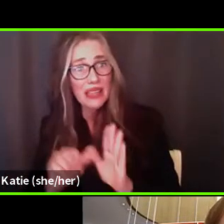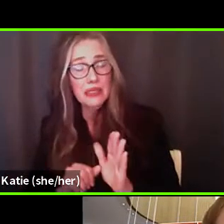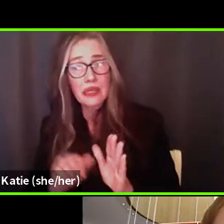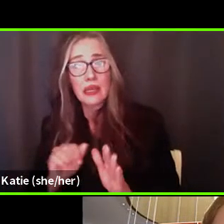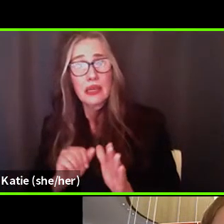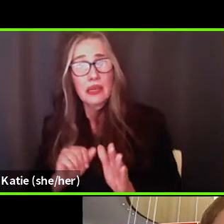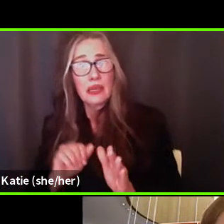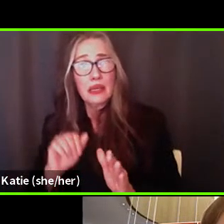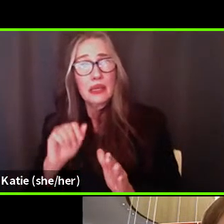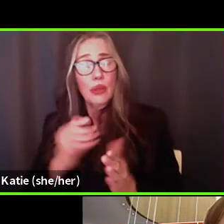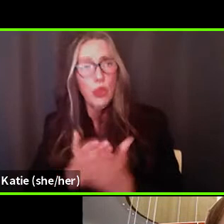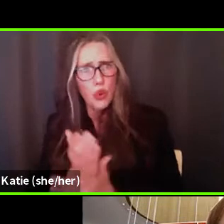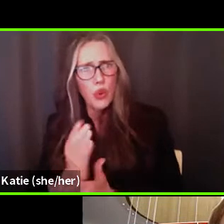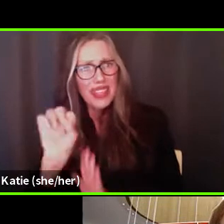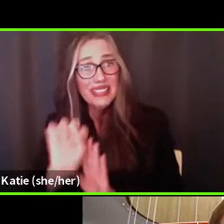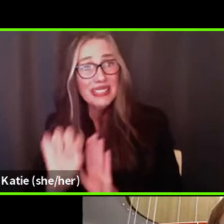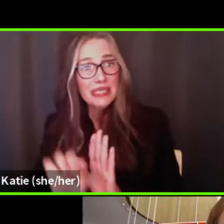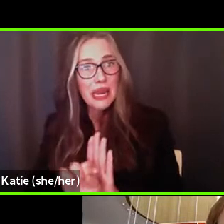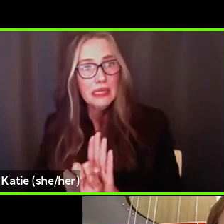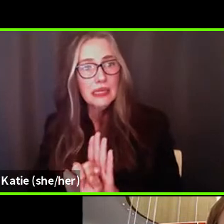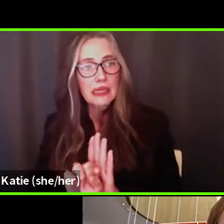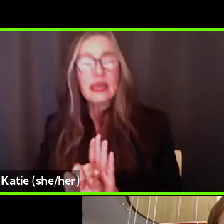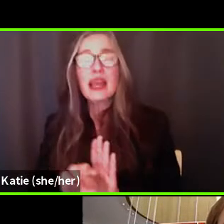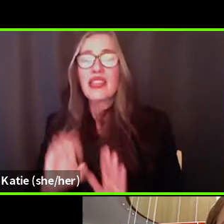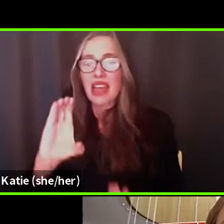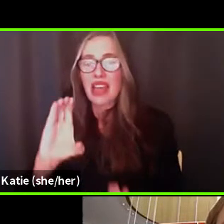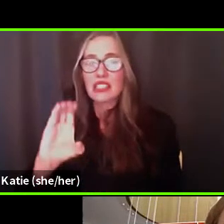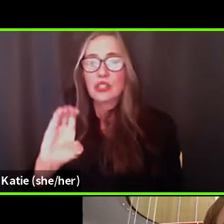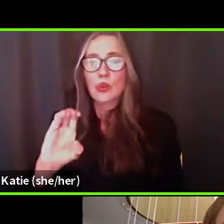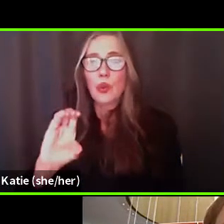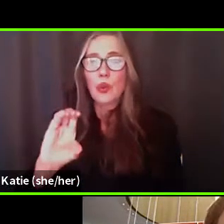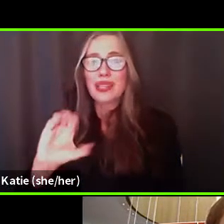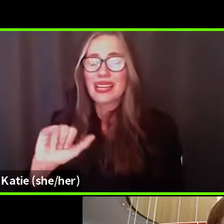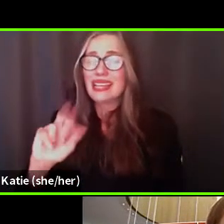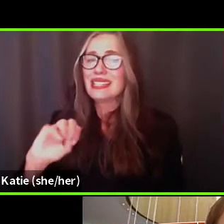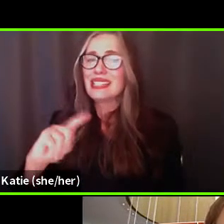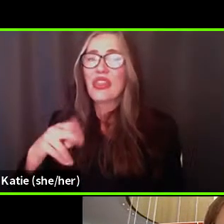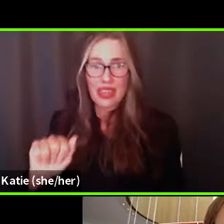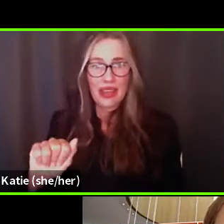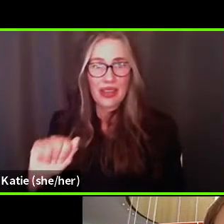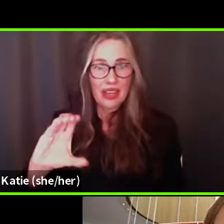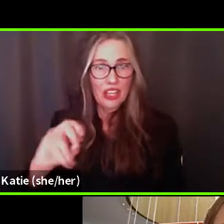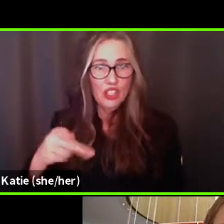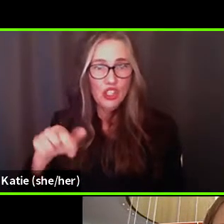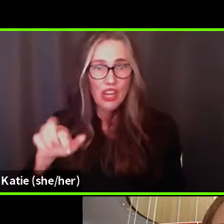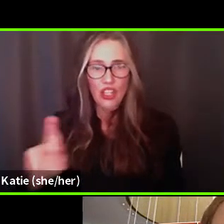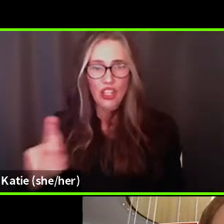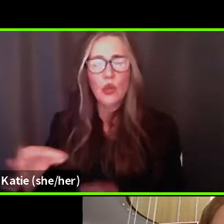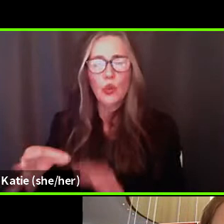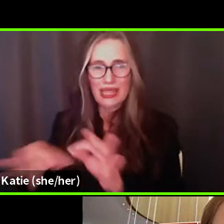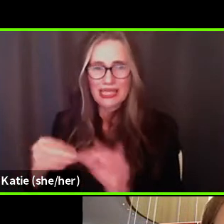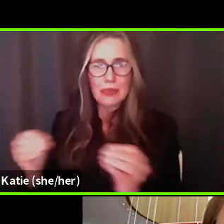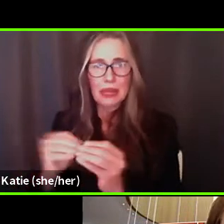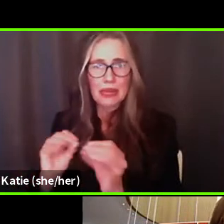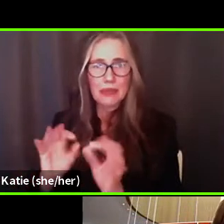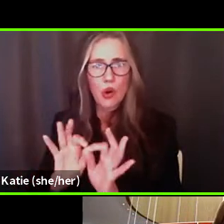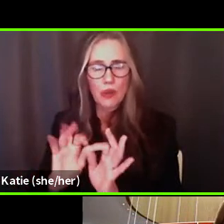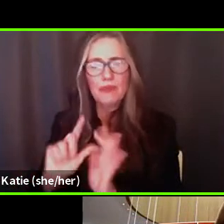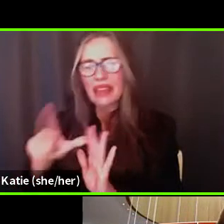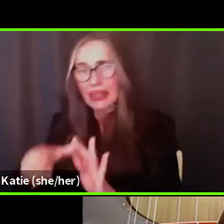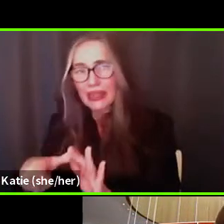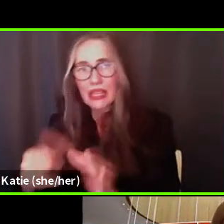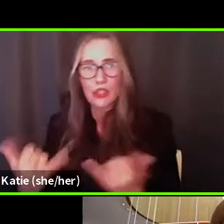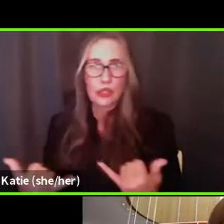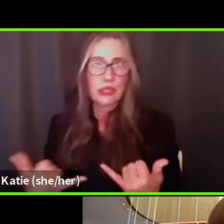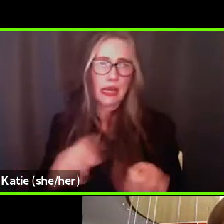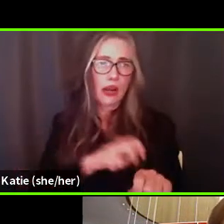that my coalition partner cynthia chandler will speak of further a little later in our panel today